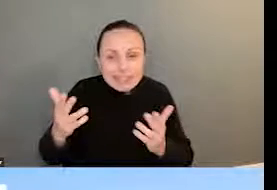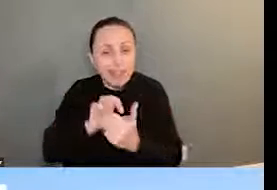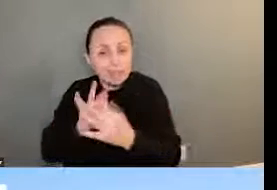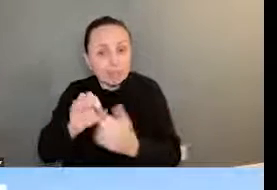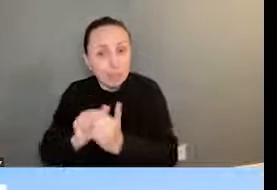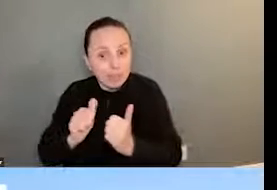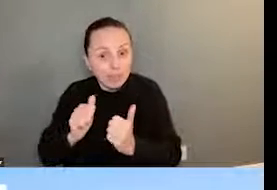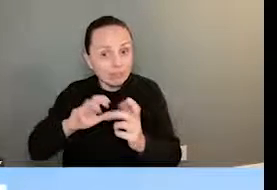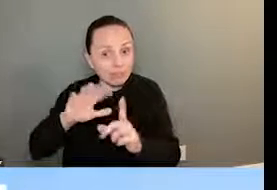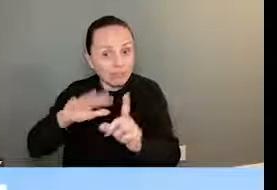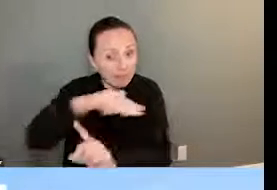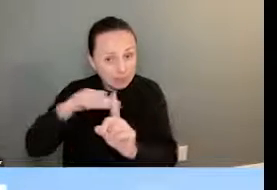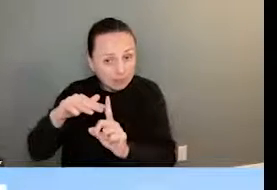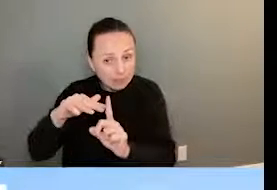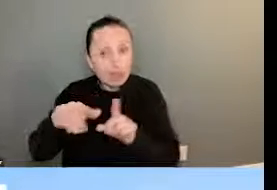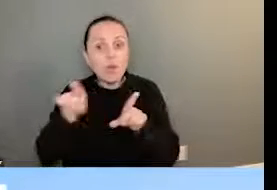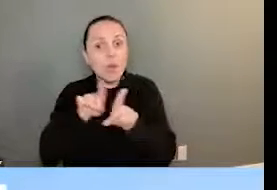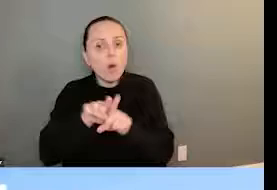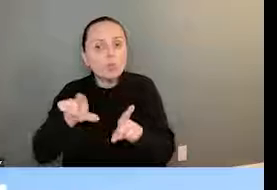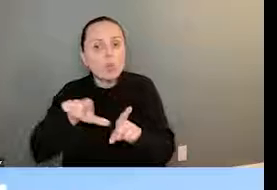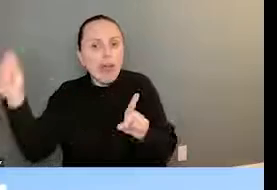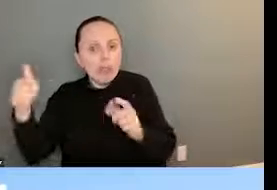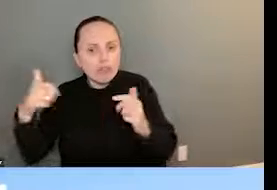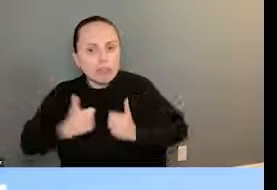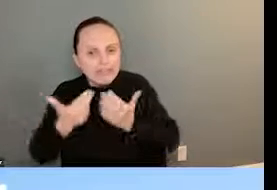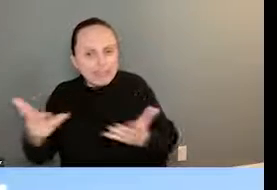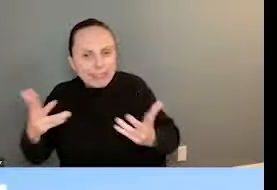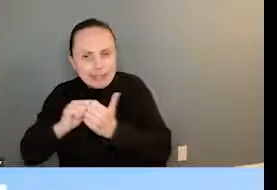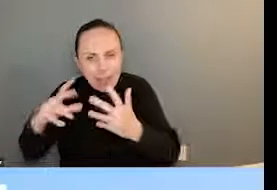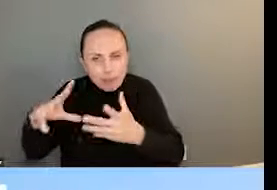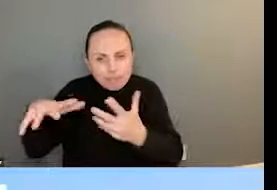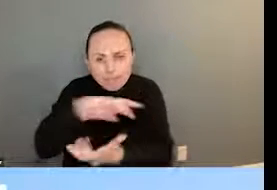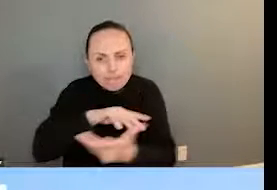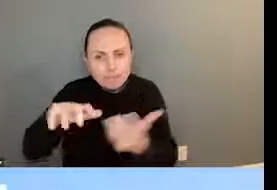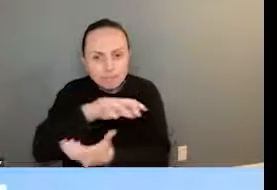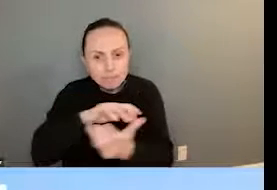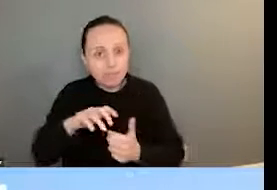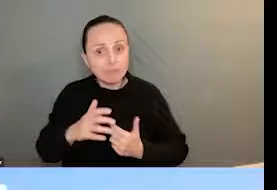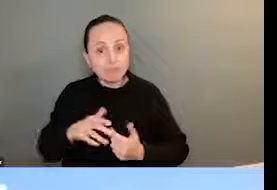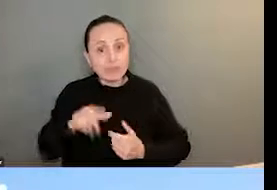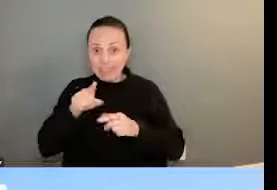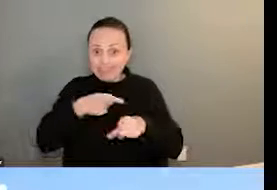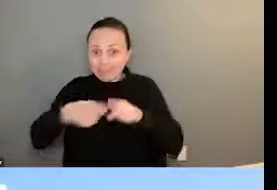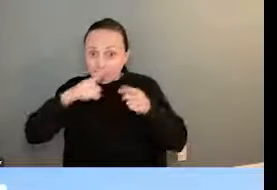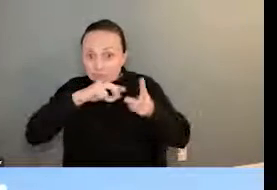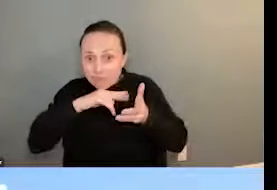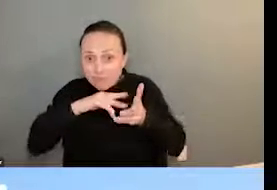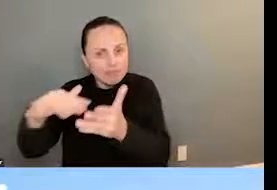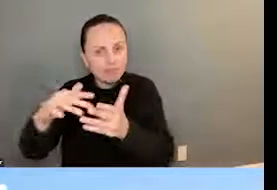environment and relationships to other organisms. The field is fundamentally based in understanding